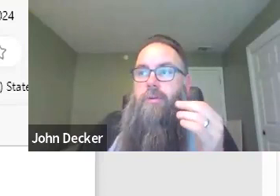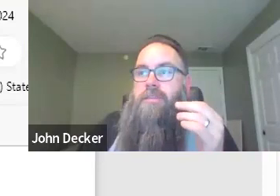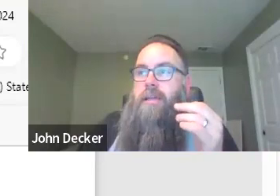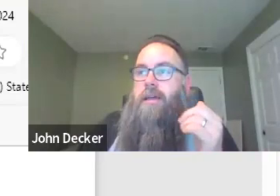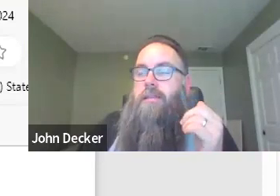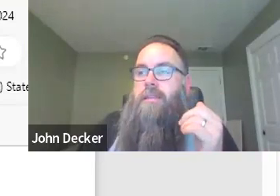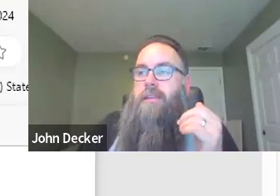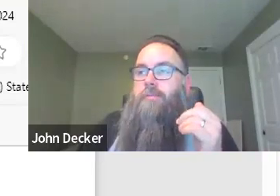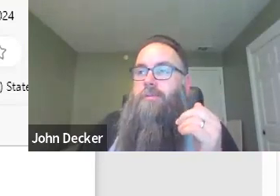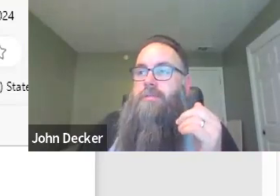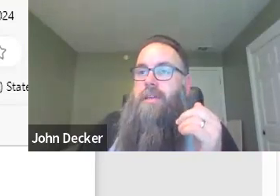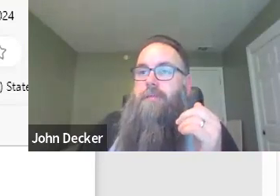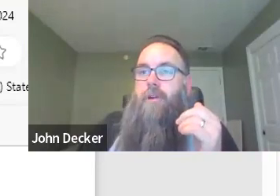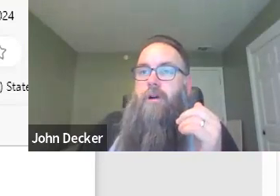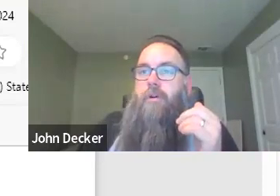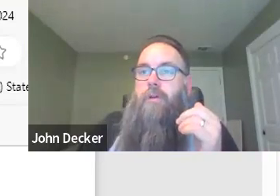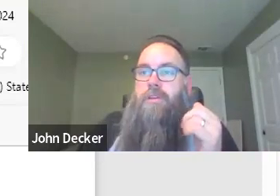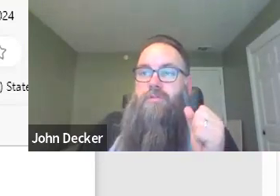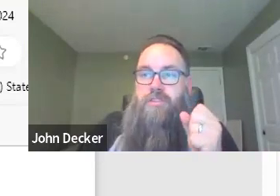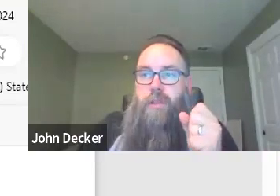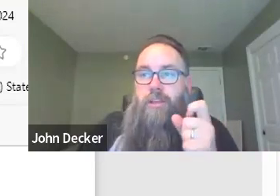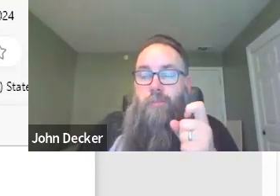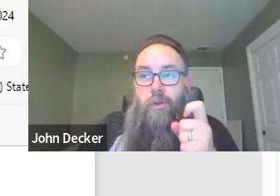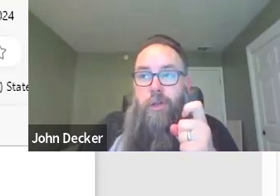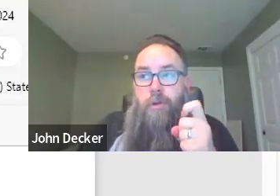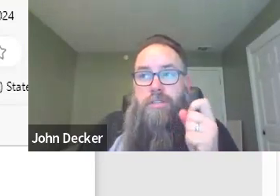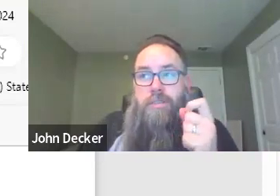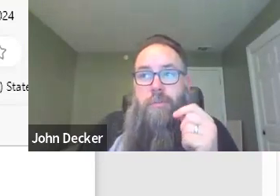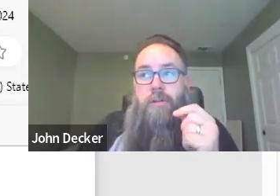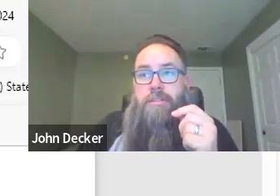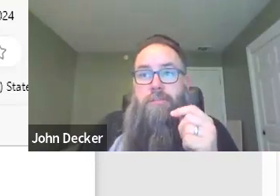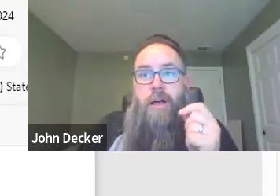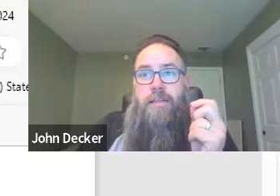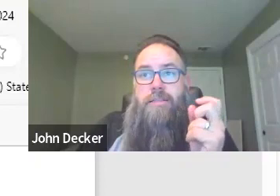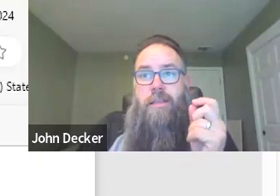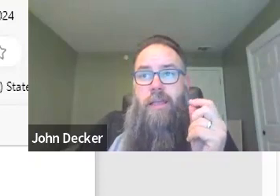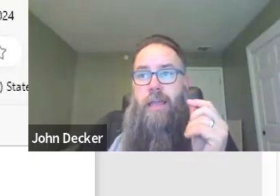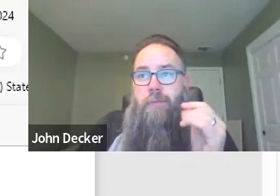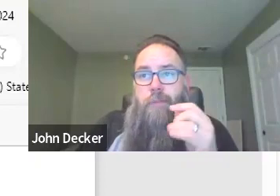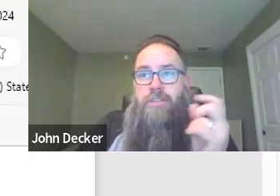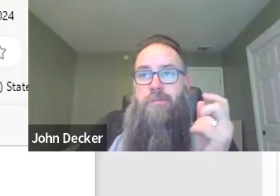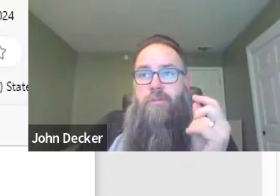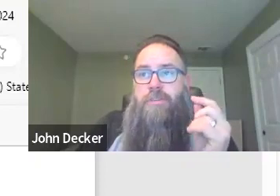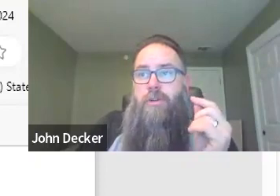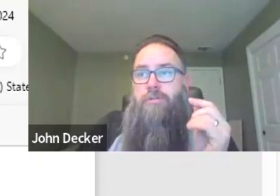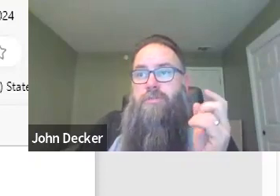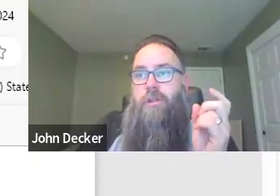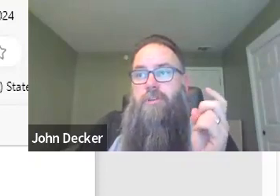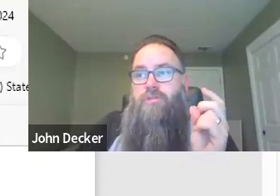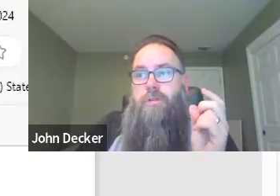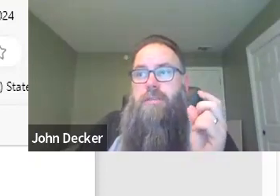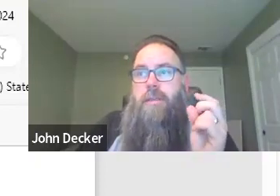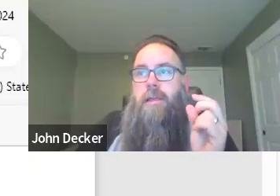Additionally, there was a cut that they are proposing for ongoing resources related to procuring emergency preparedness supplies and informational materials